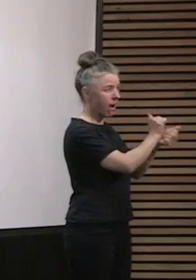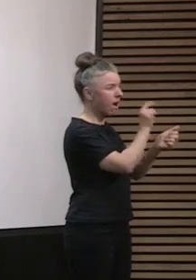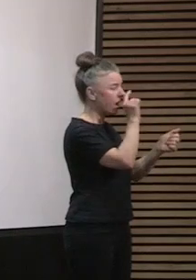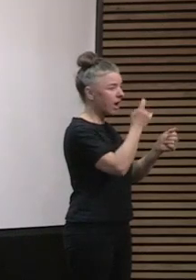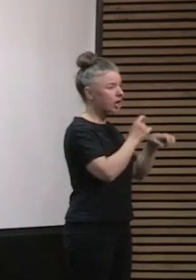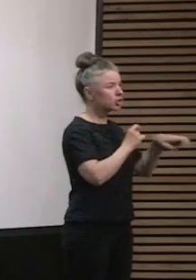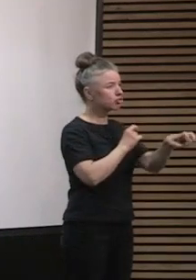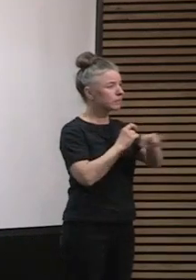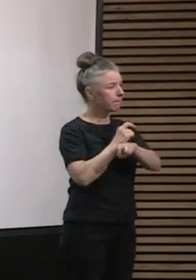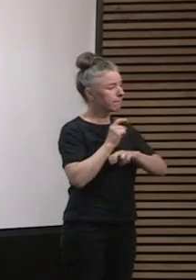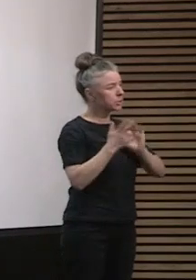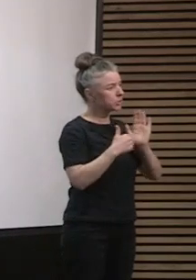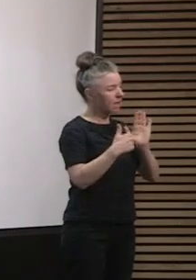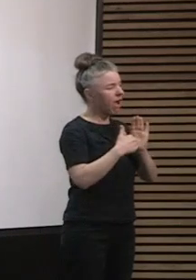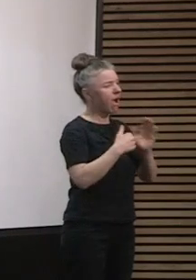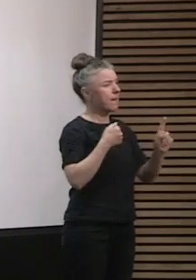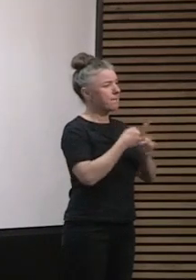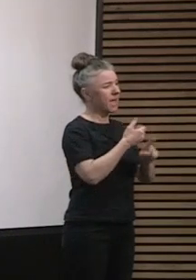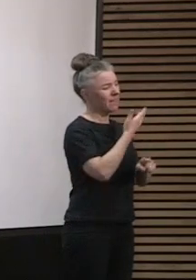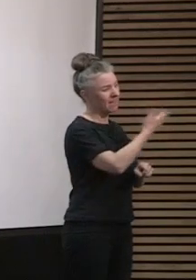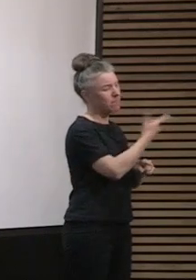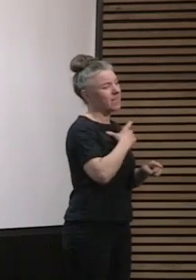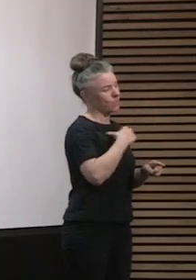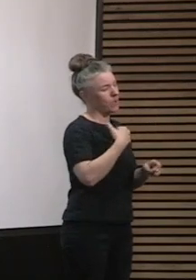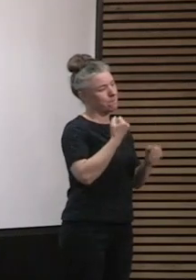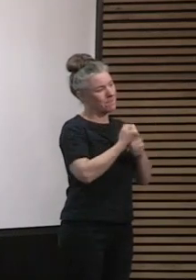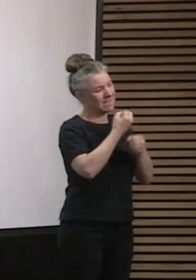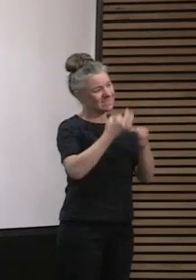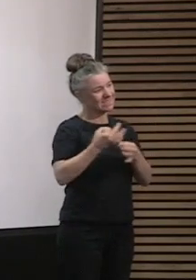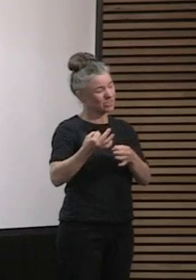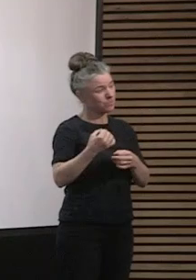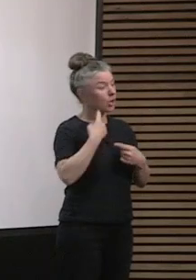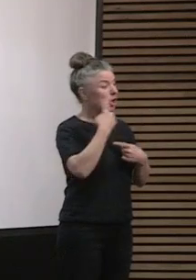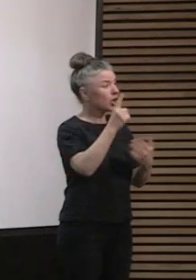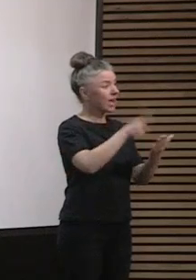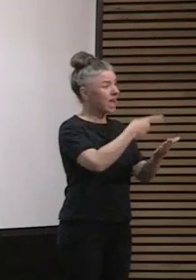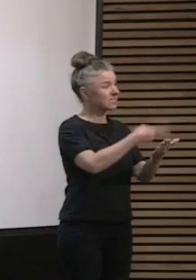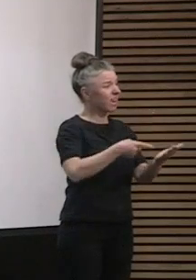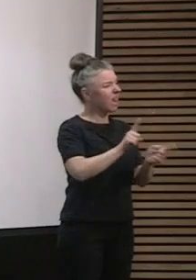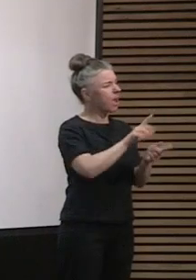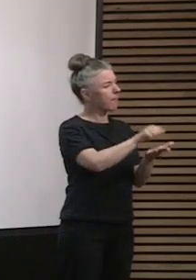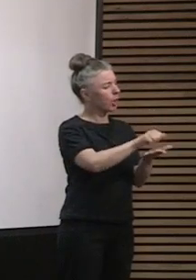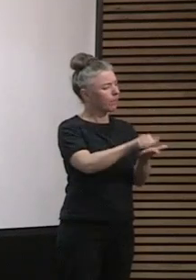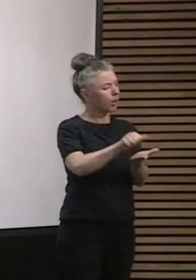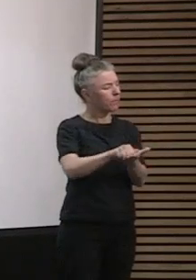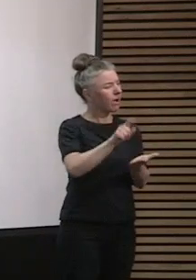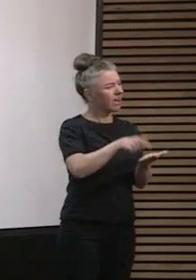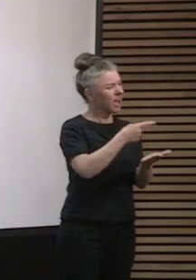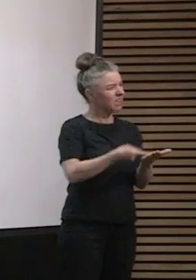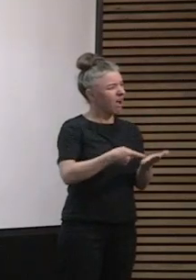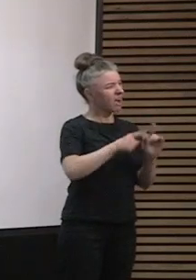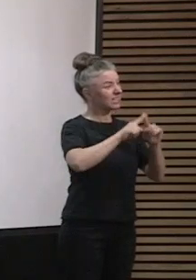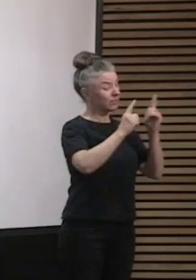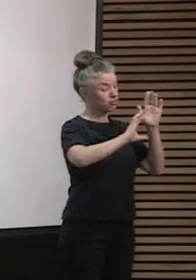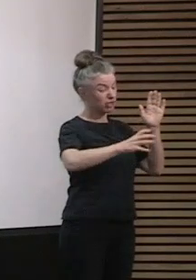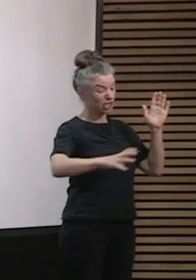tourism elsewhere in New Zealand. We are already hearing reports of cancelled bookings, and that is having an impact on regional economies throughout